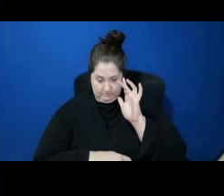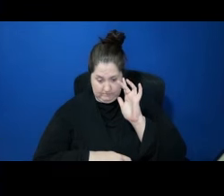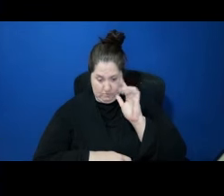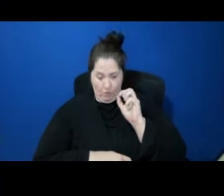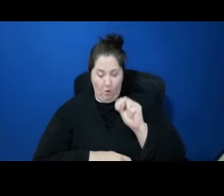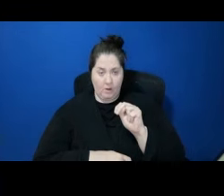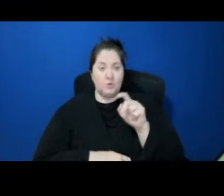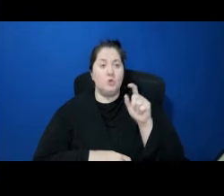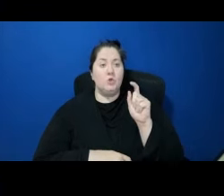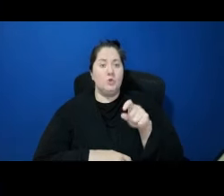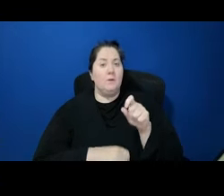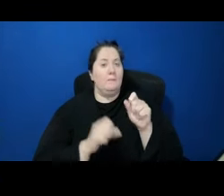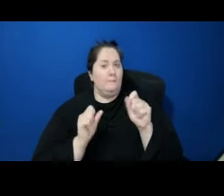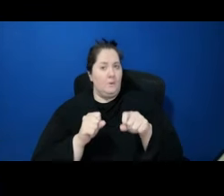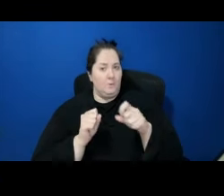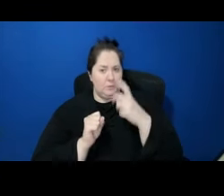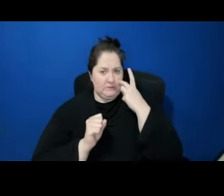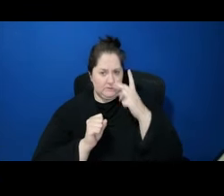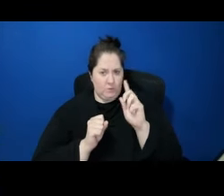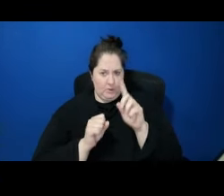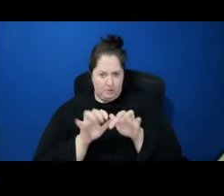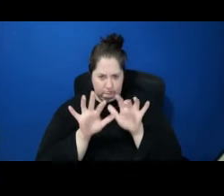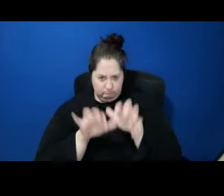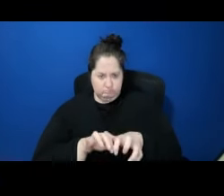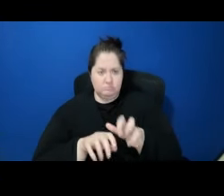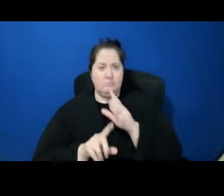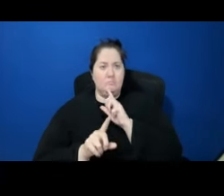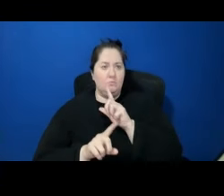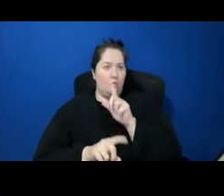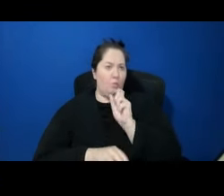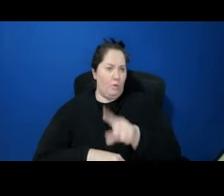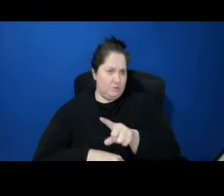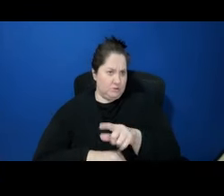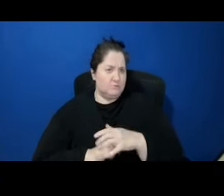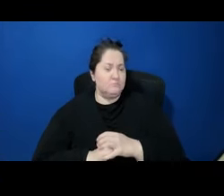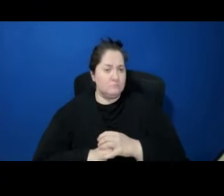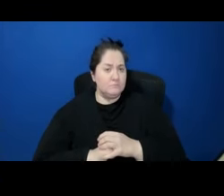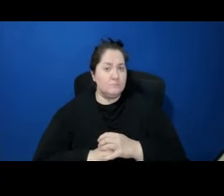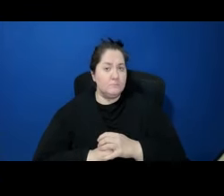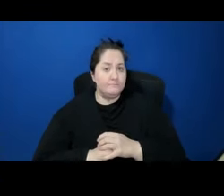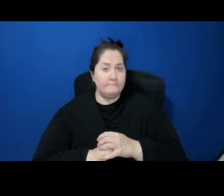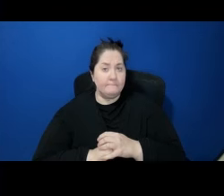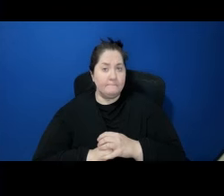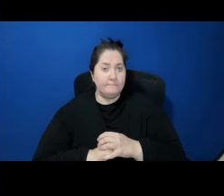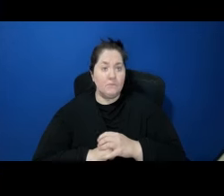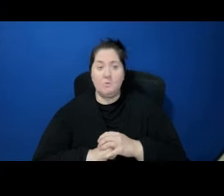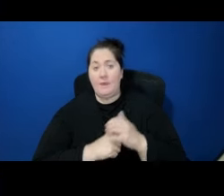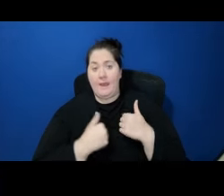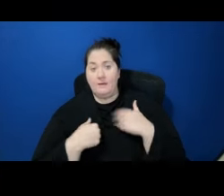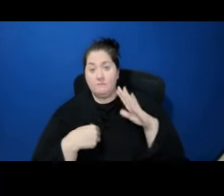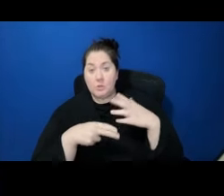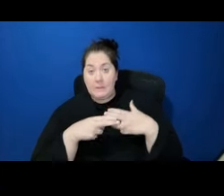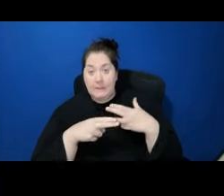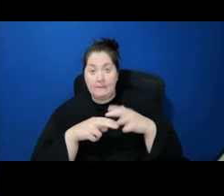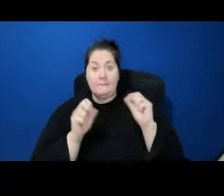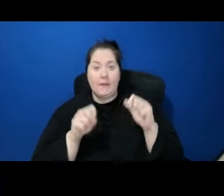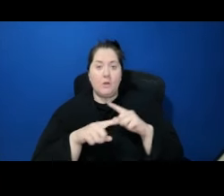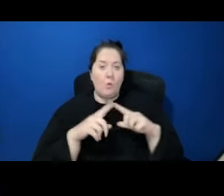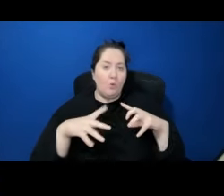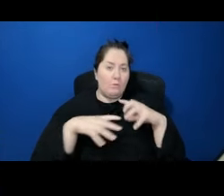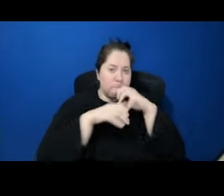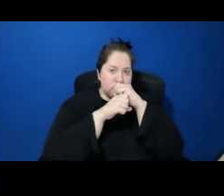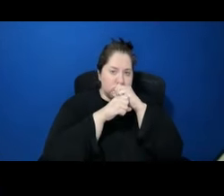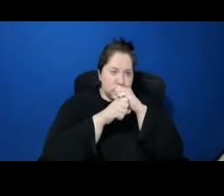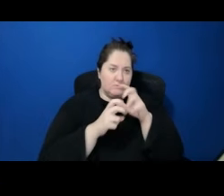you should be able to see an area to enter a question. You can post your name with the question, or you can post the